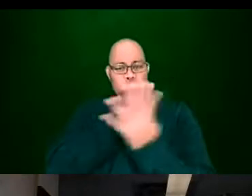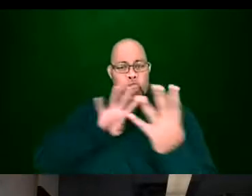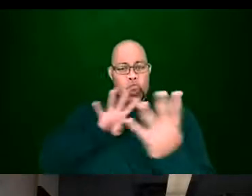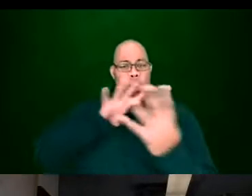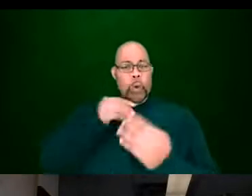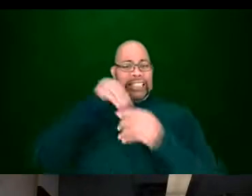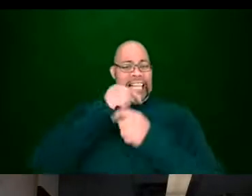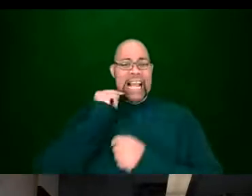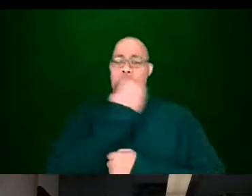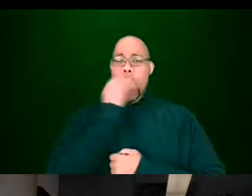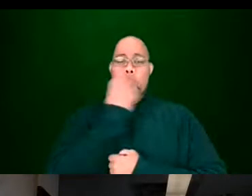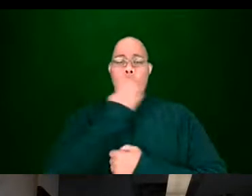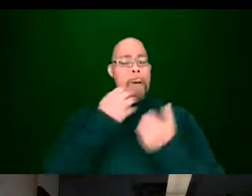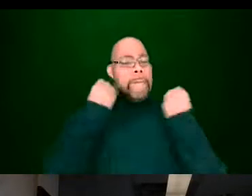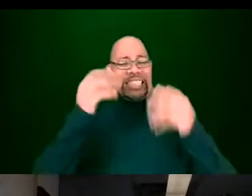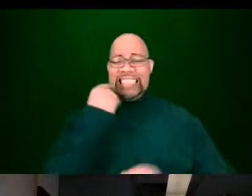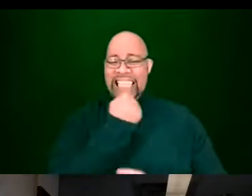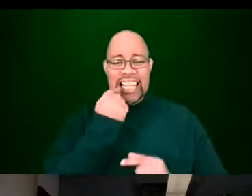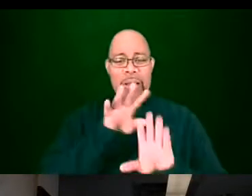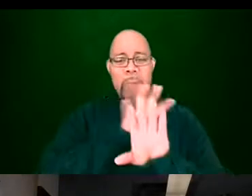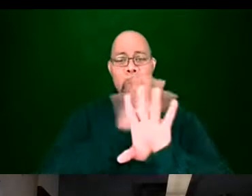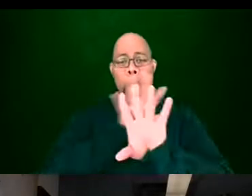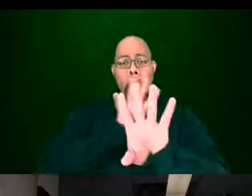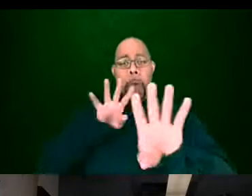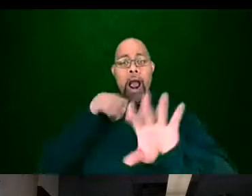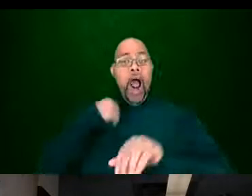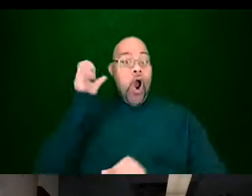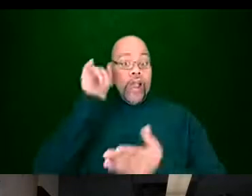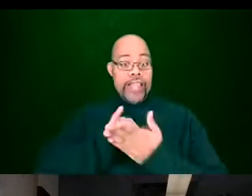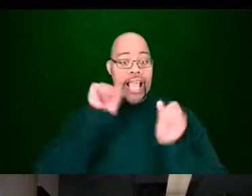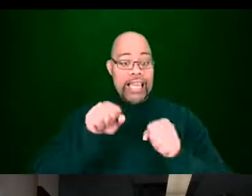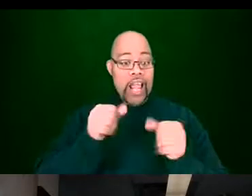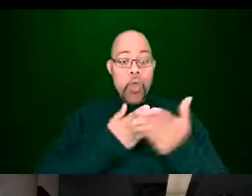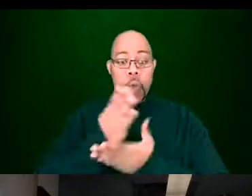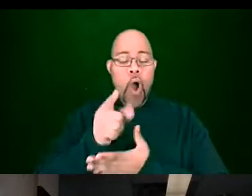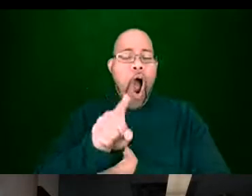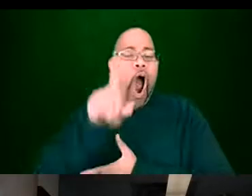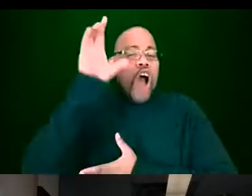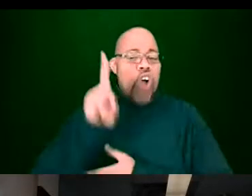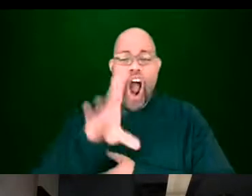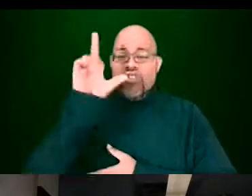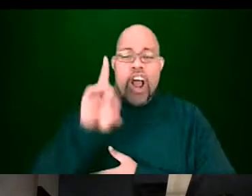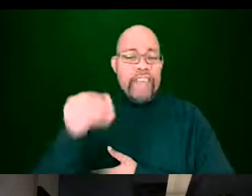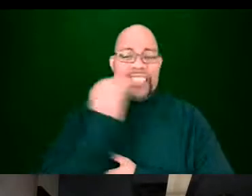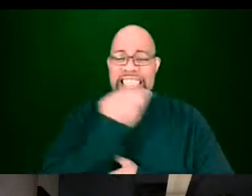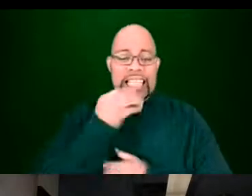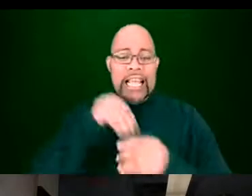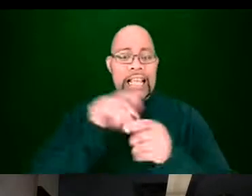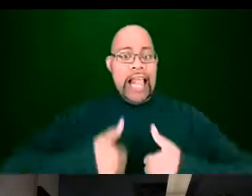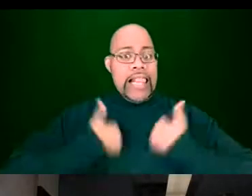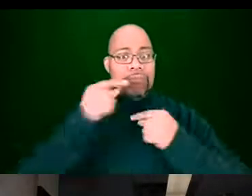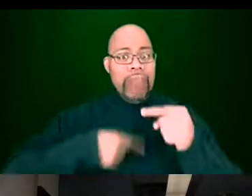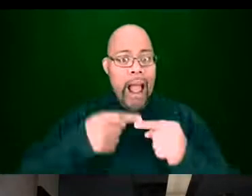rows and rows of teeth. And I've heard that they can go through hundreds of teeth in their